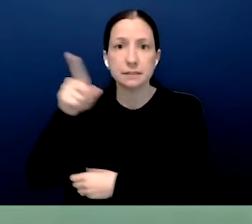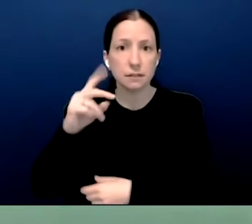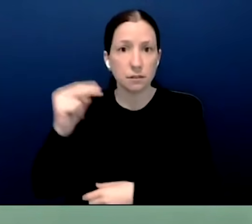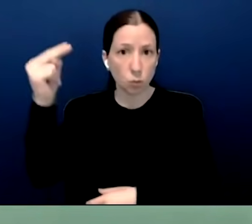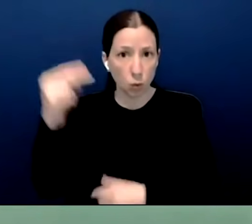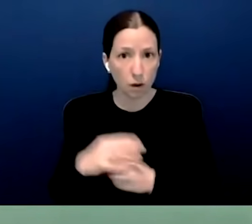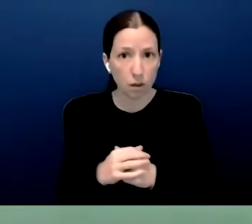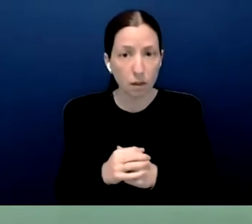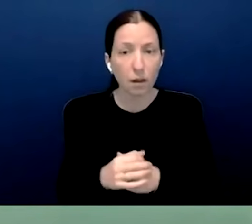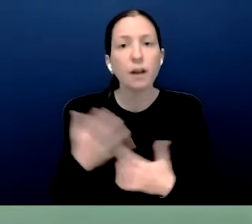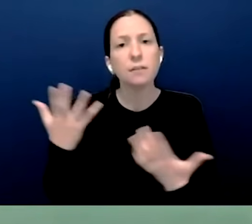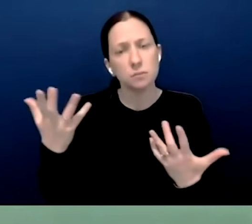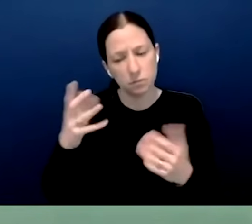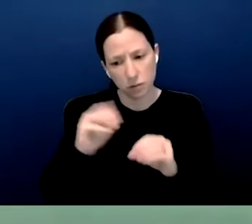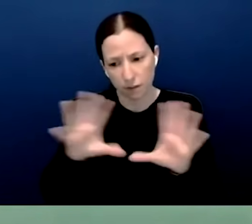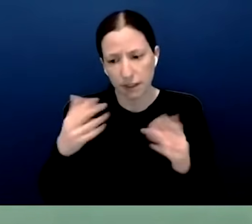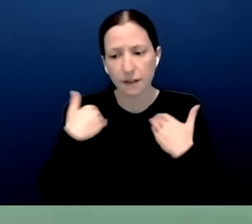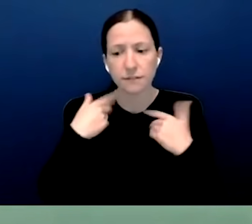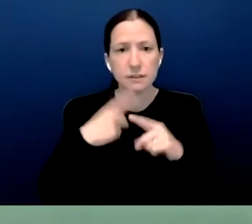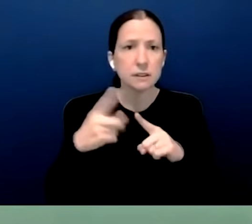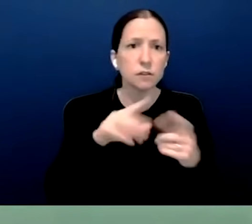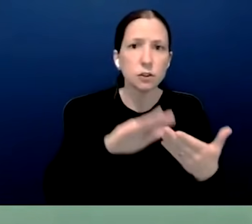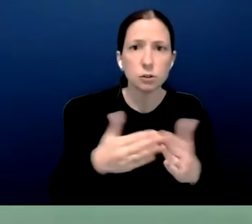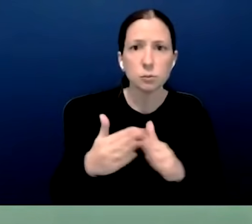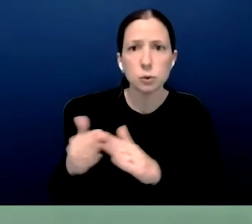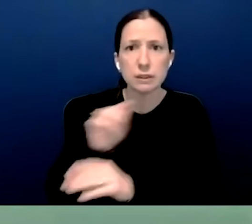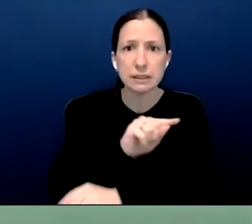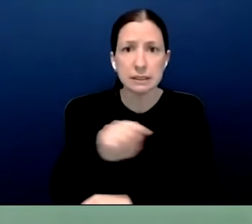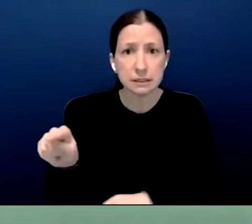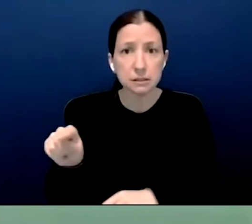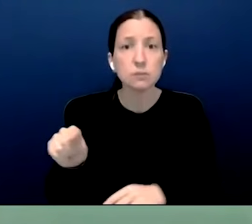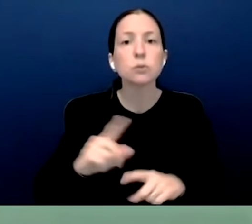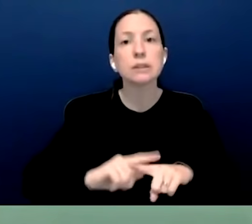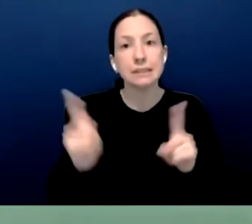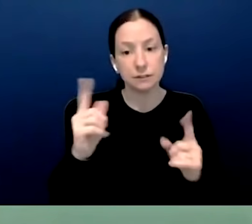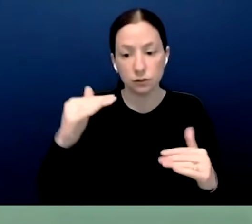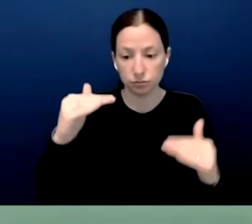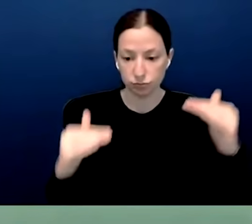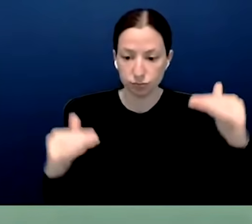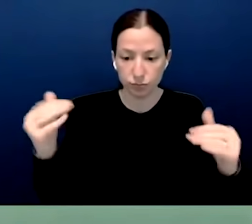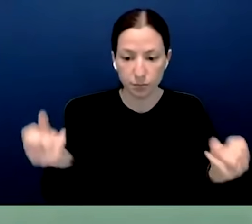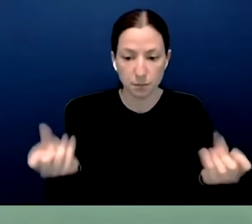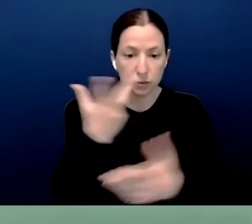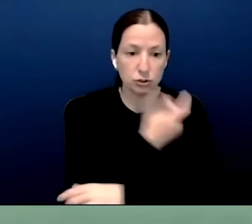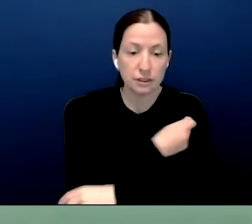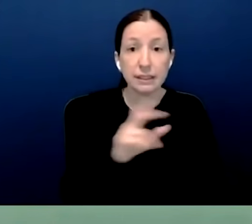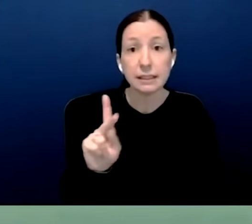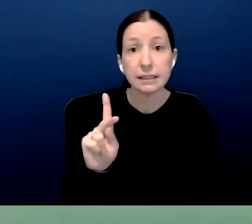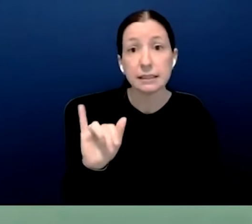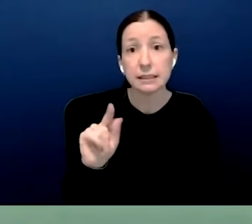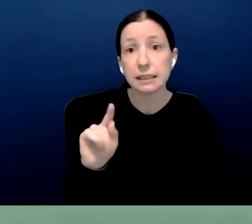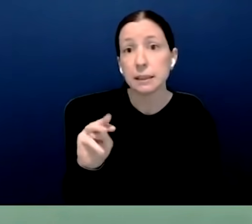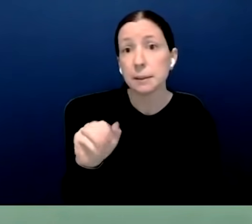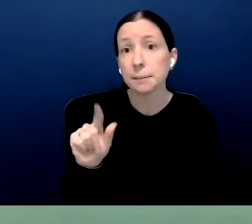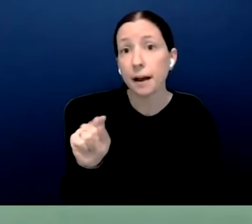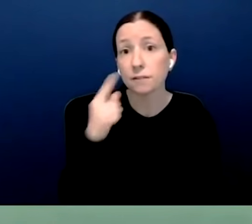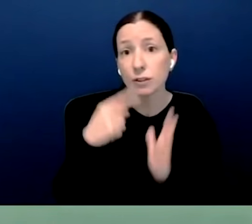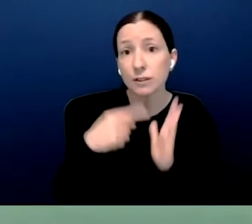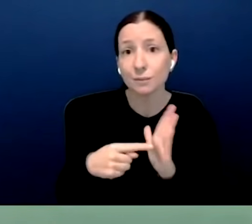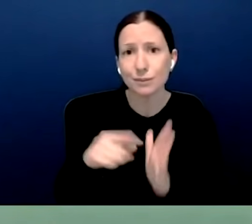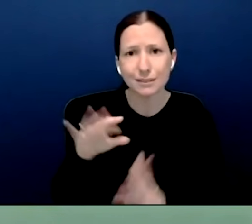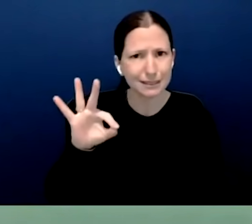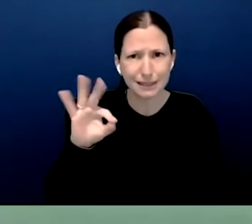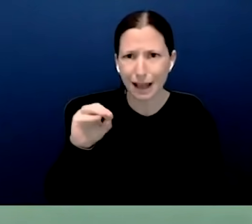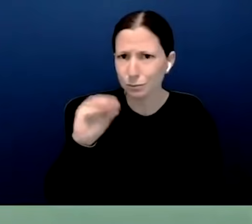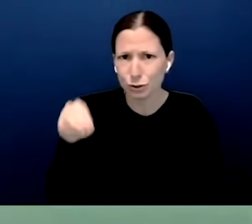different communities as well with significantly different rates of vaccination. Kitimat, for example, is in the 90%